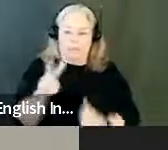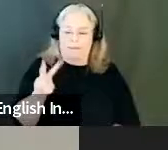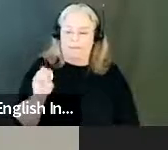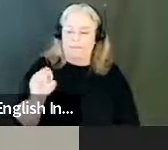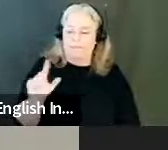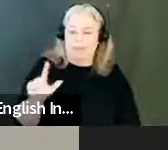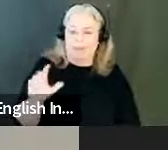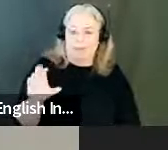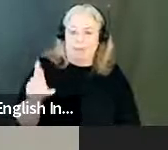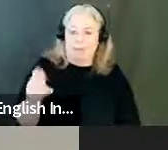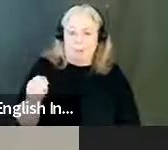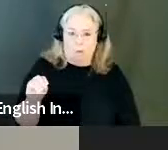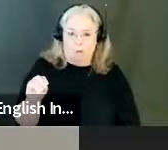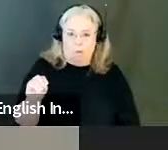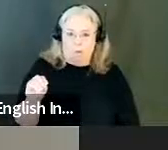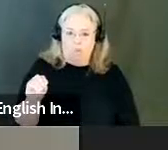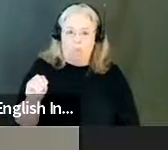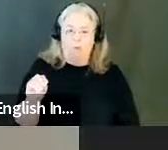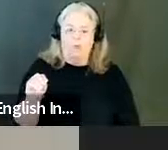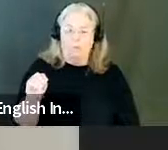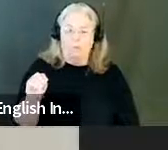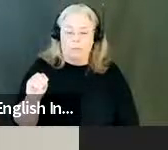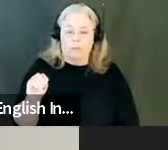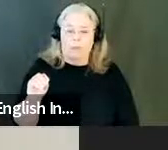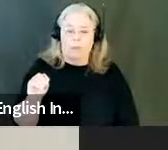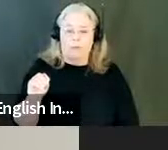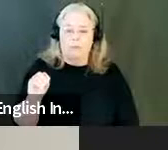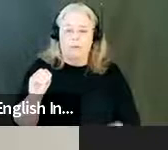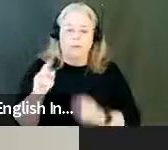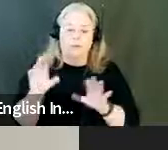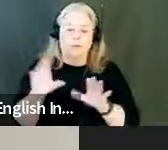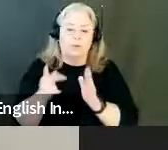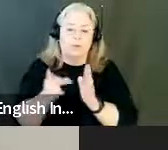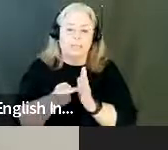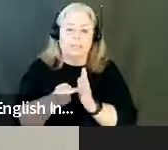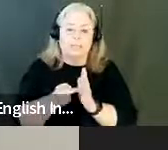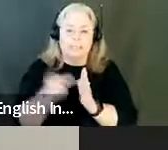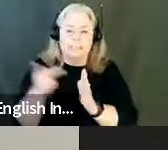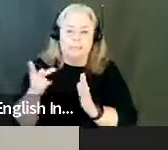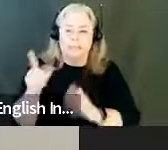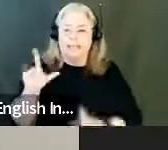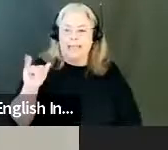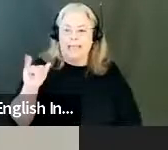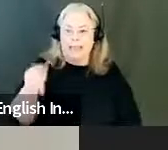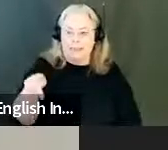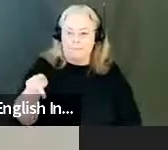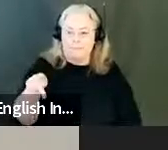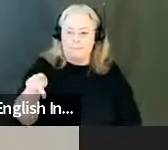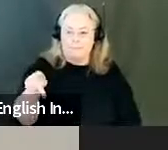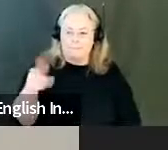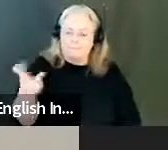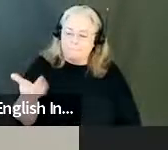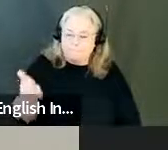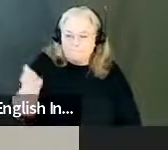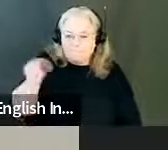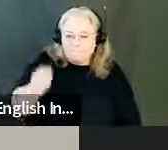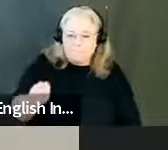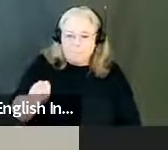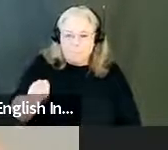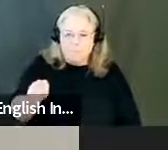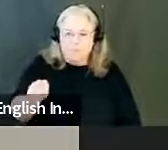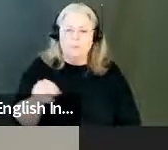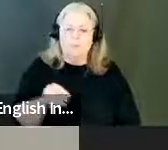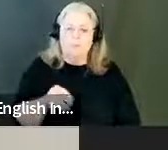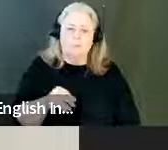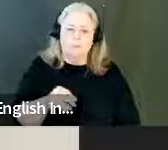it, and we're going to make our double lip on this one. So what we want to do is